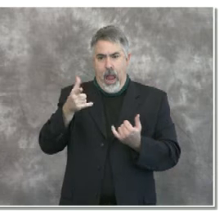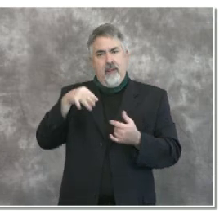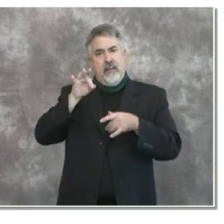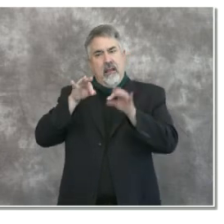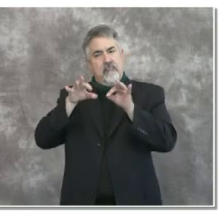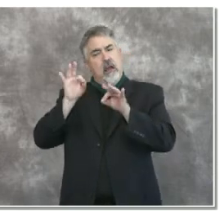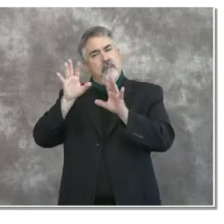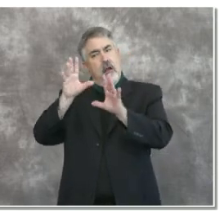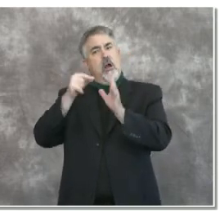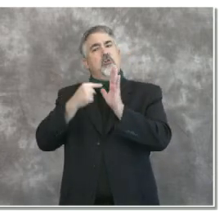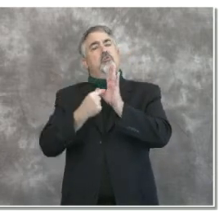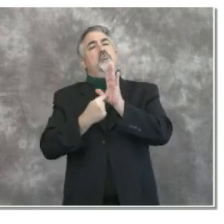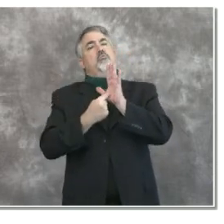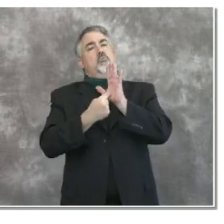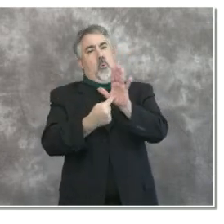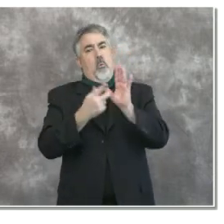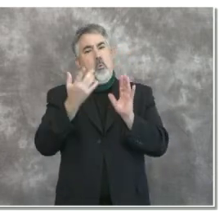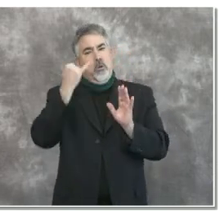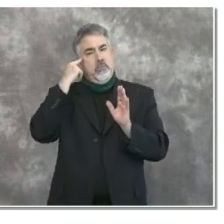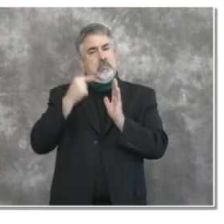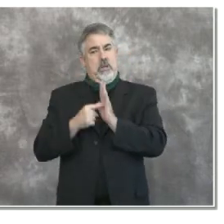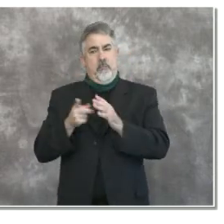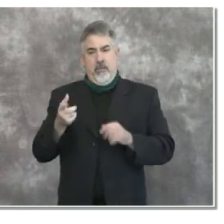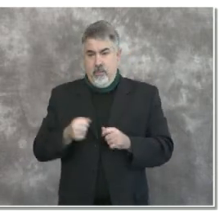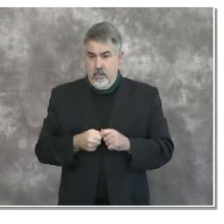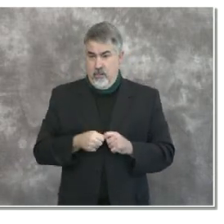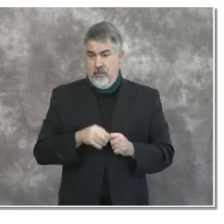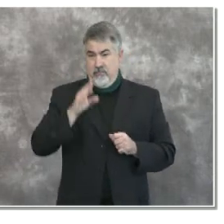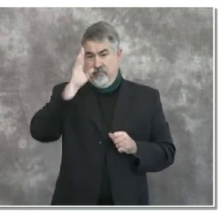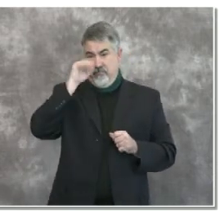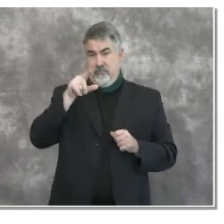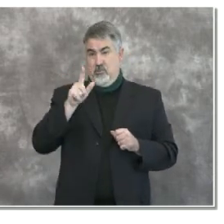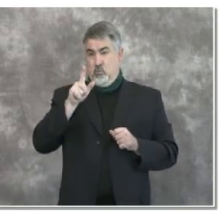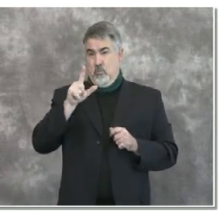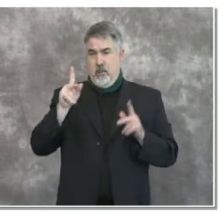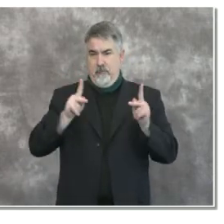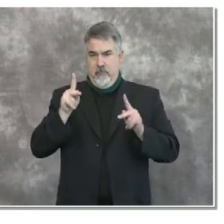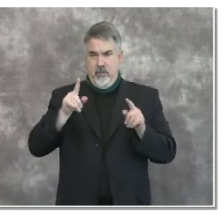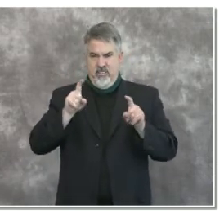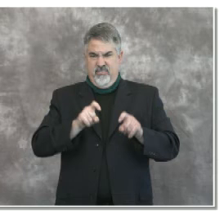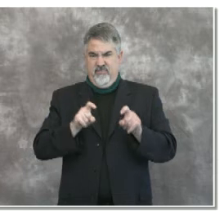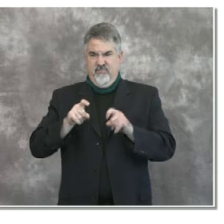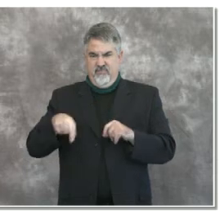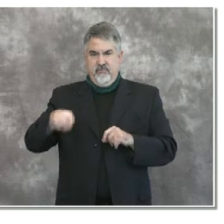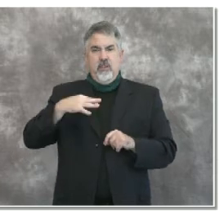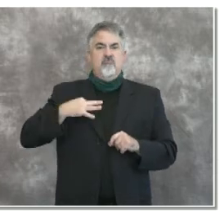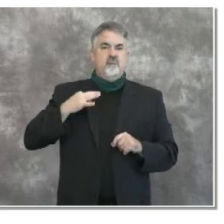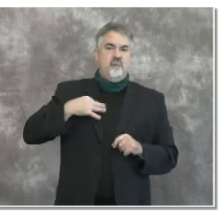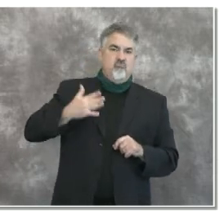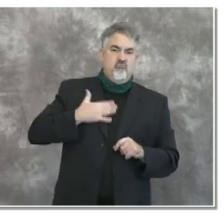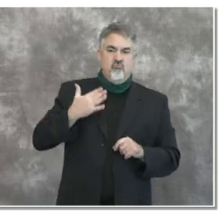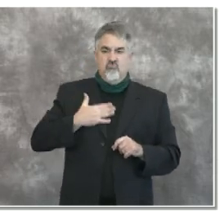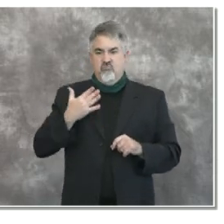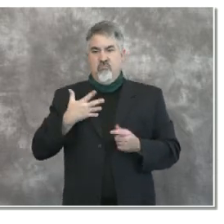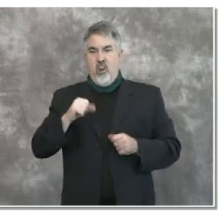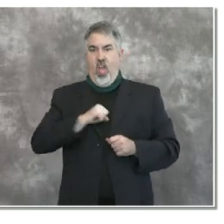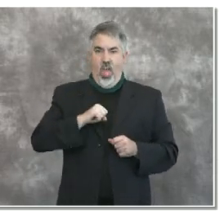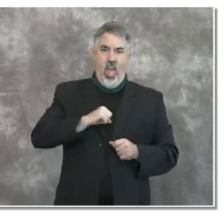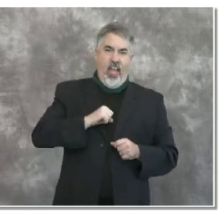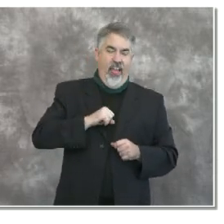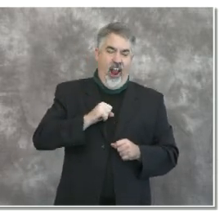that was done in just over 21 individuals that voluntarily did coughing. And there